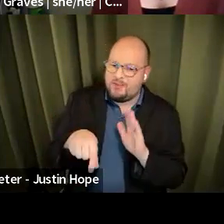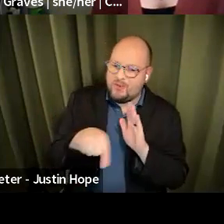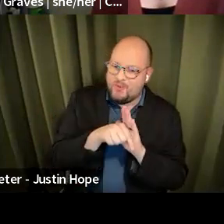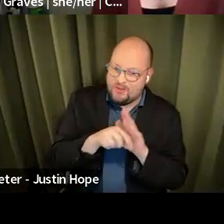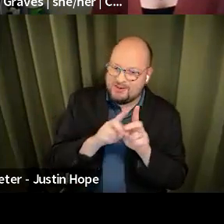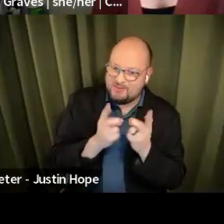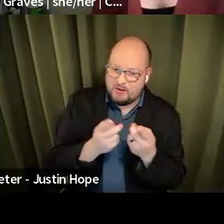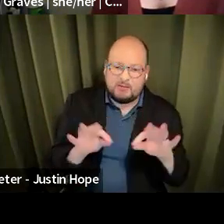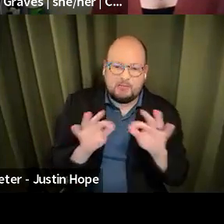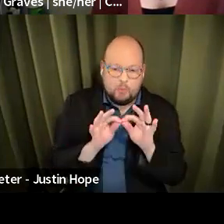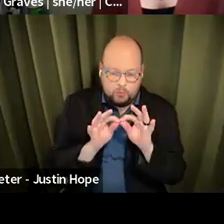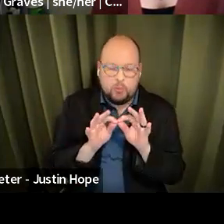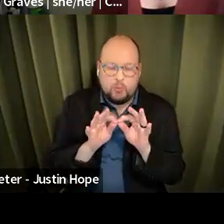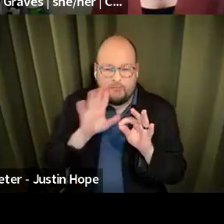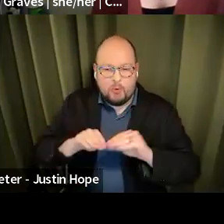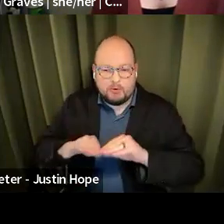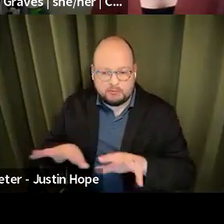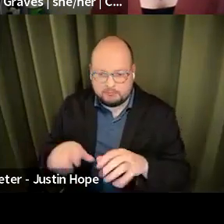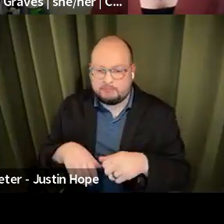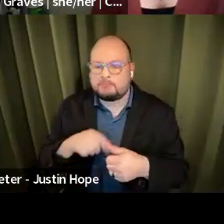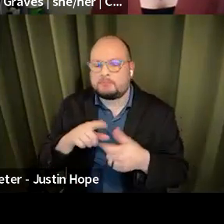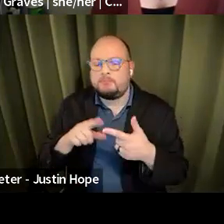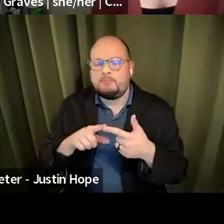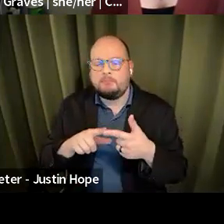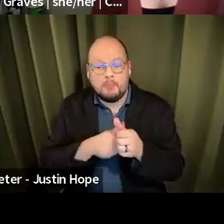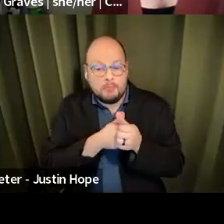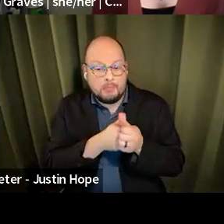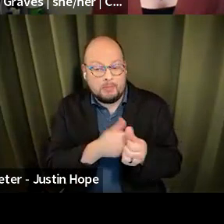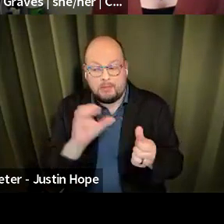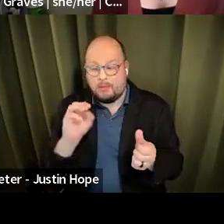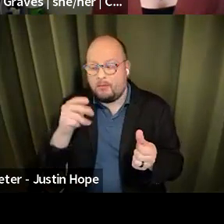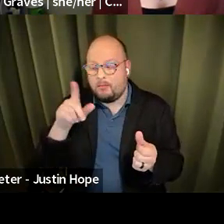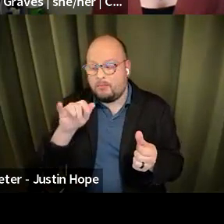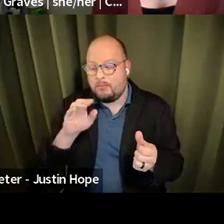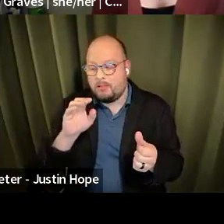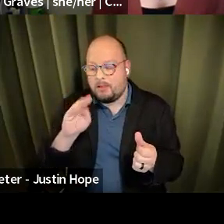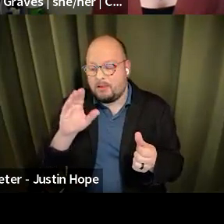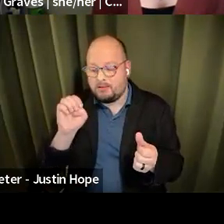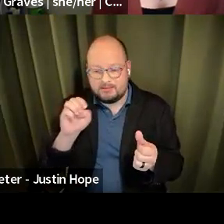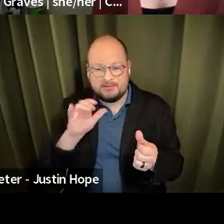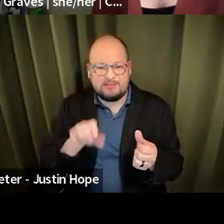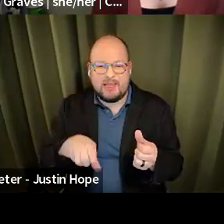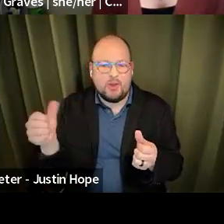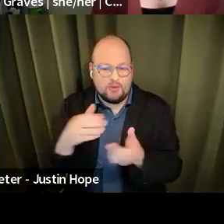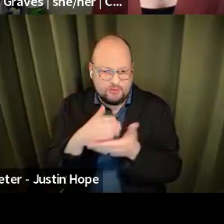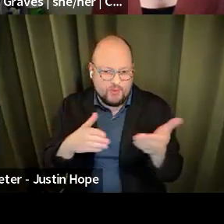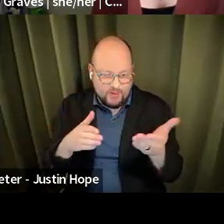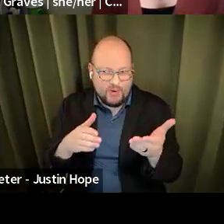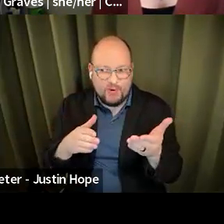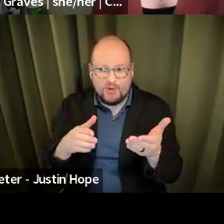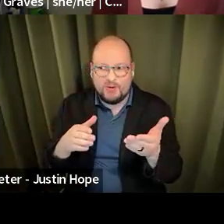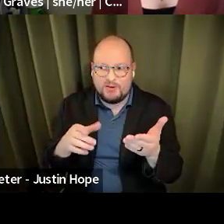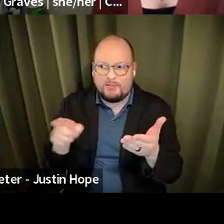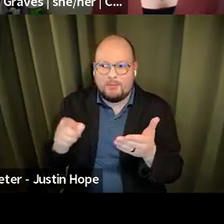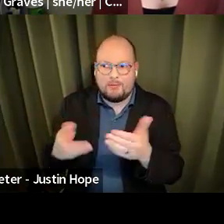work. And then compliance, you know, which is the other part of, you know, the carrot and the stick. And so